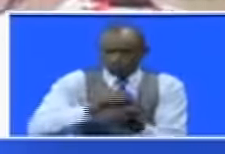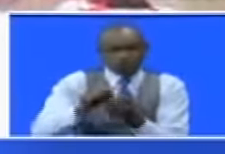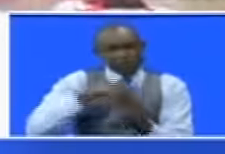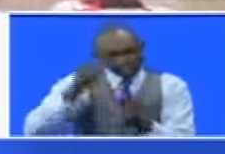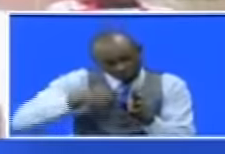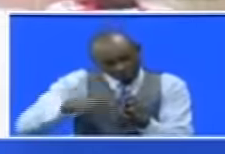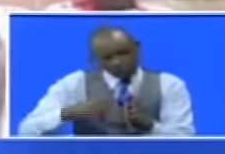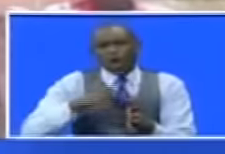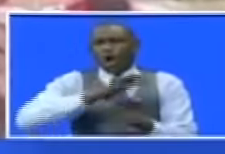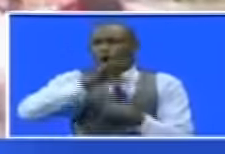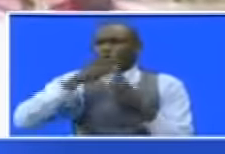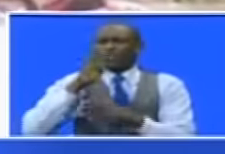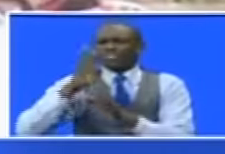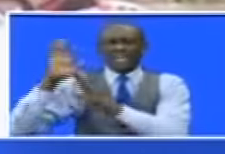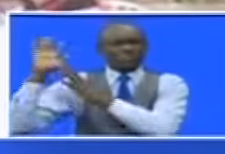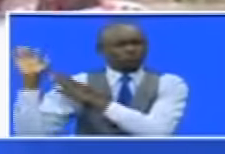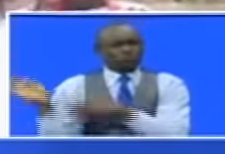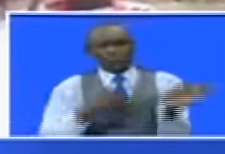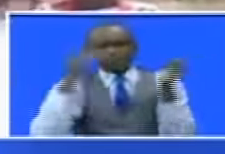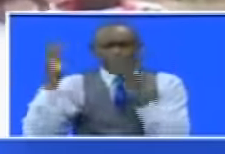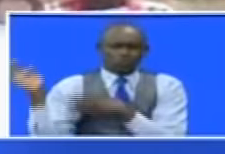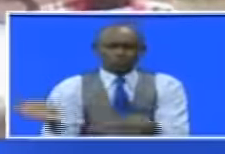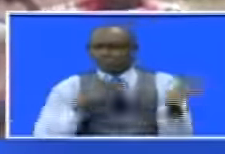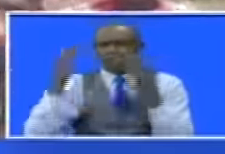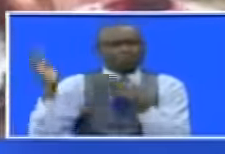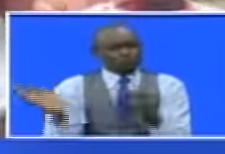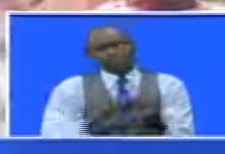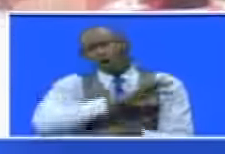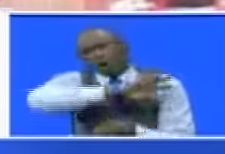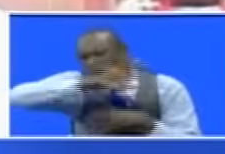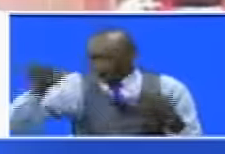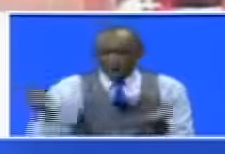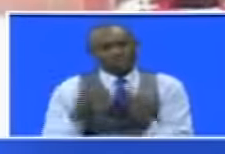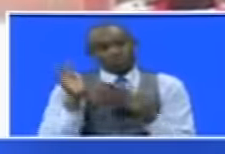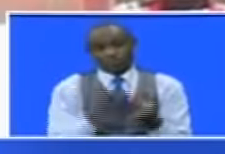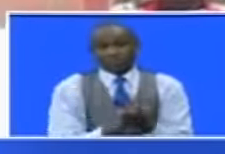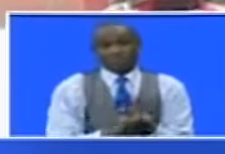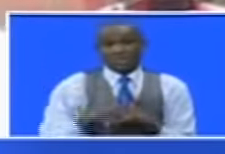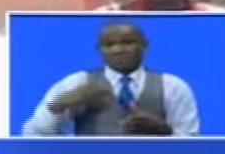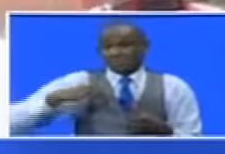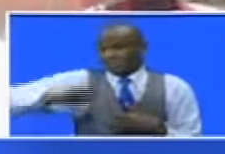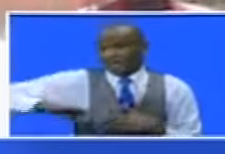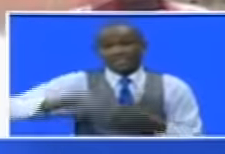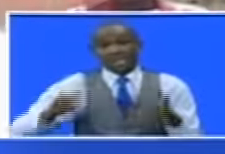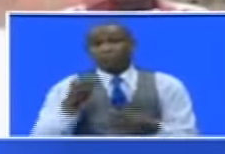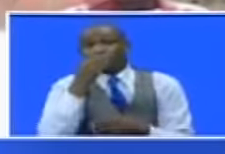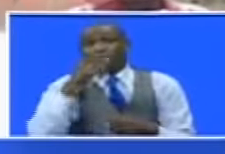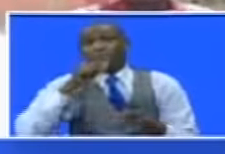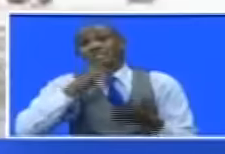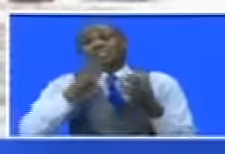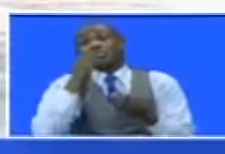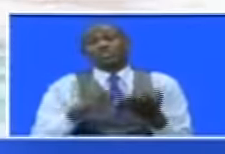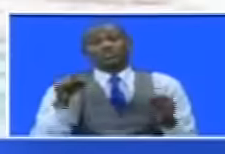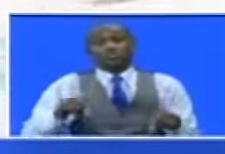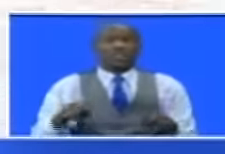tumepaga imeenda na maji yote, hakuna hata mota yetu imeenda yote, hata chakula ya leo hakuna, hata vile